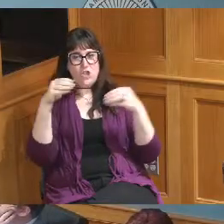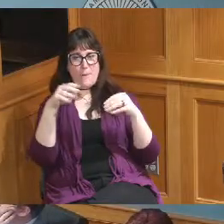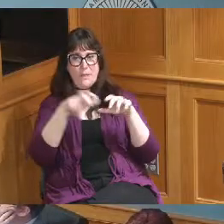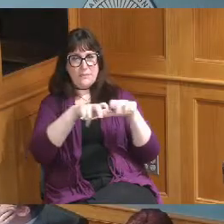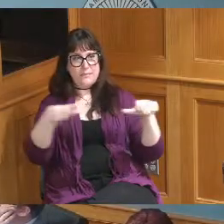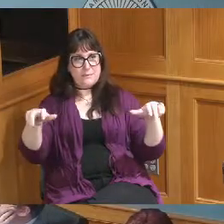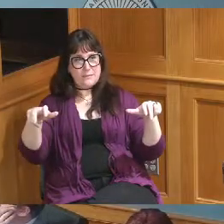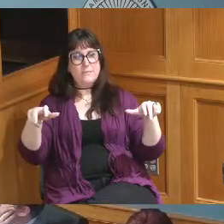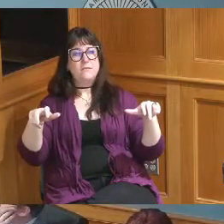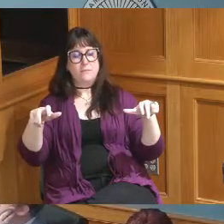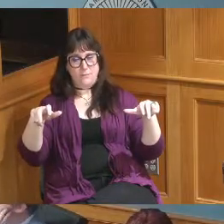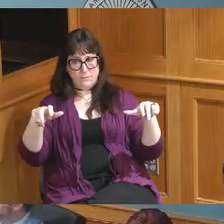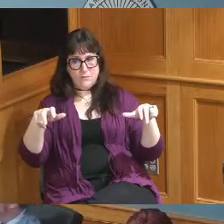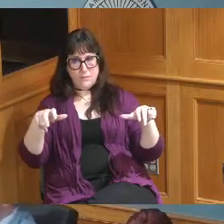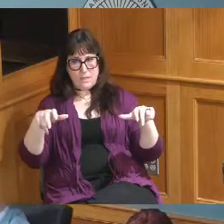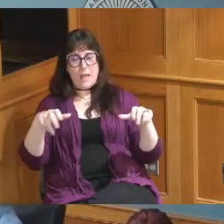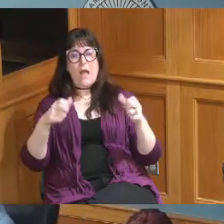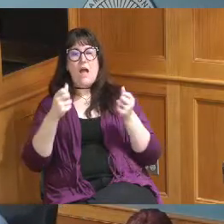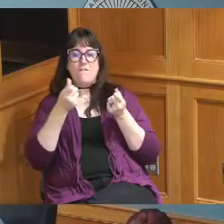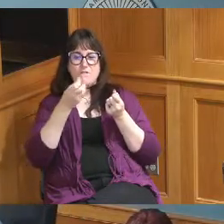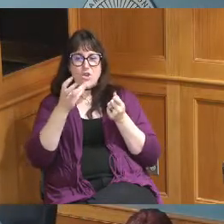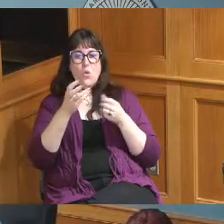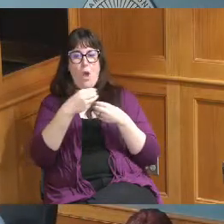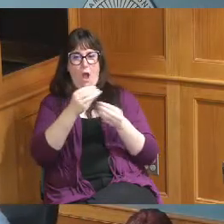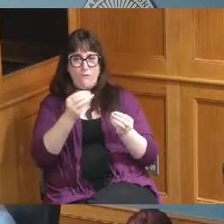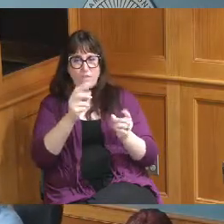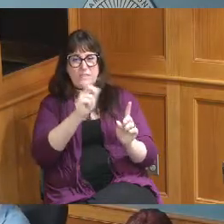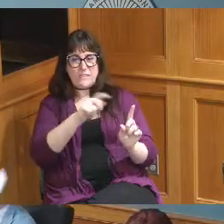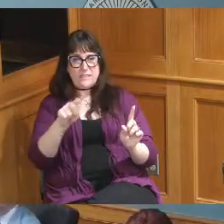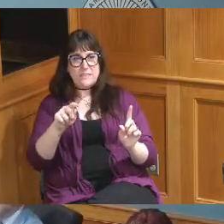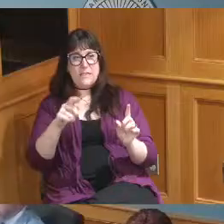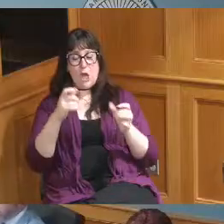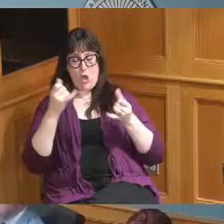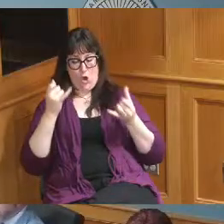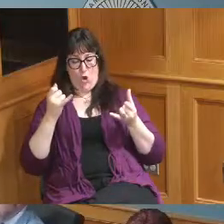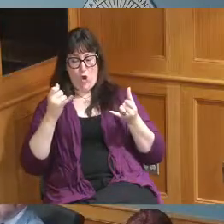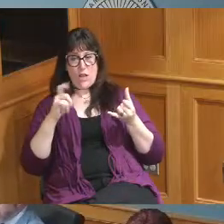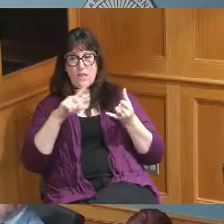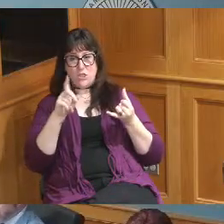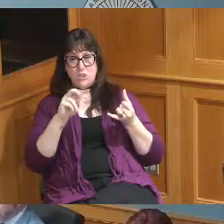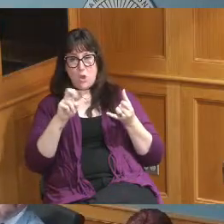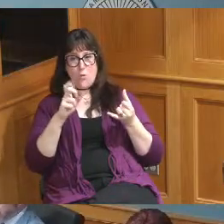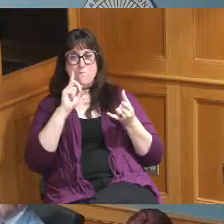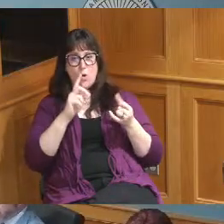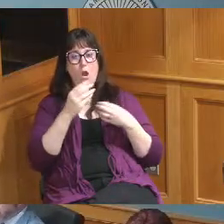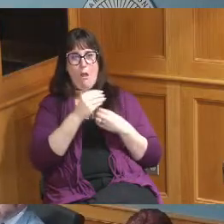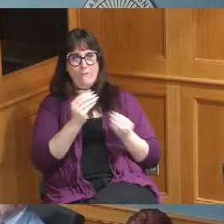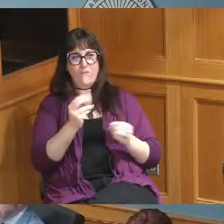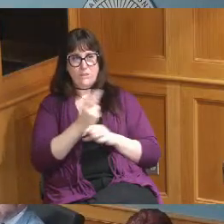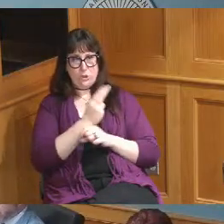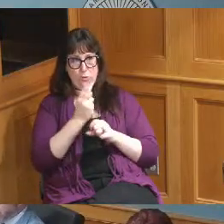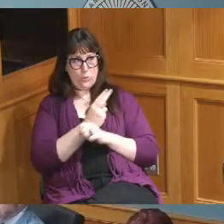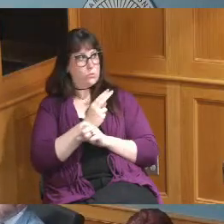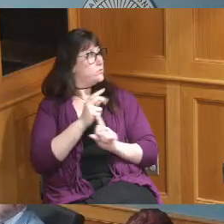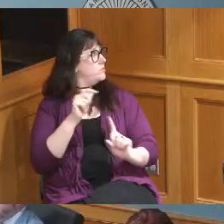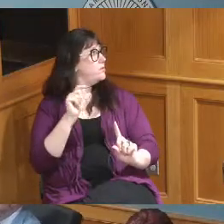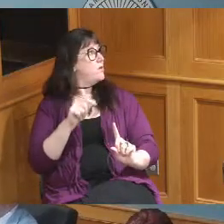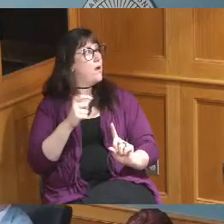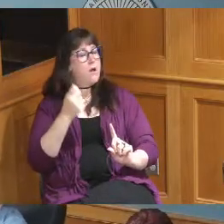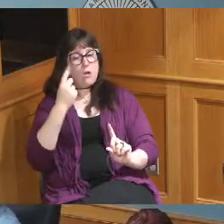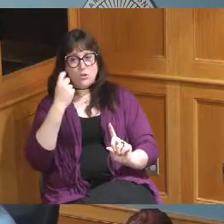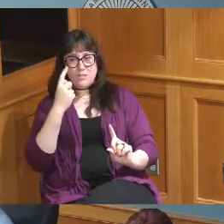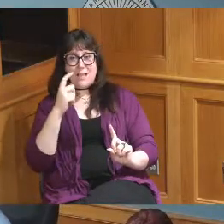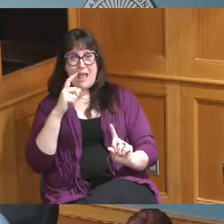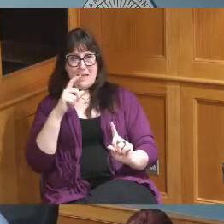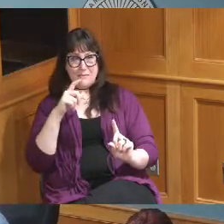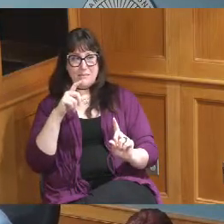couple offices, a couple retail uses. It's currently zoned office. This office designation